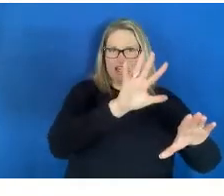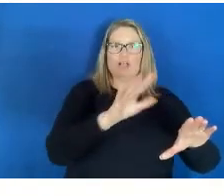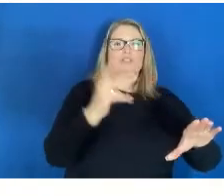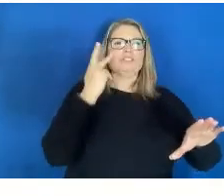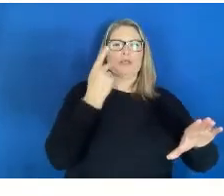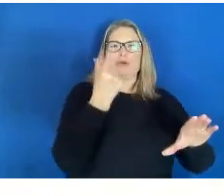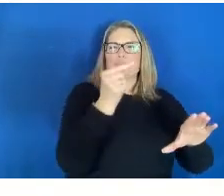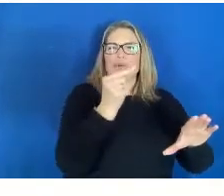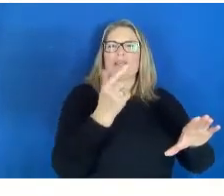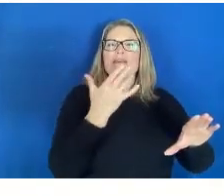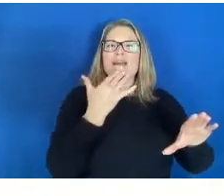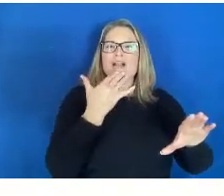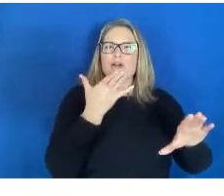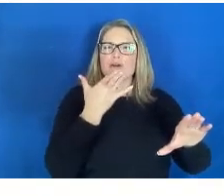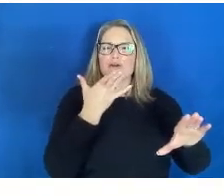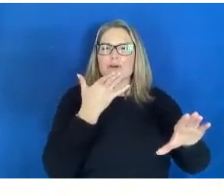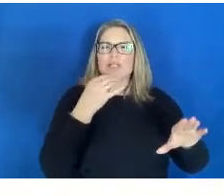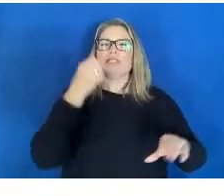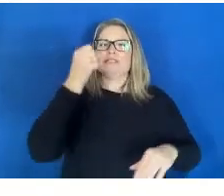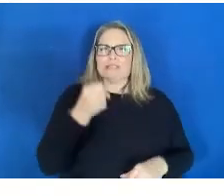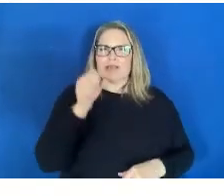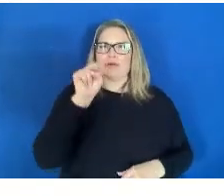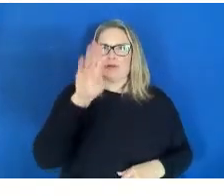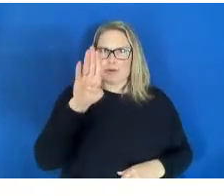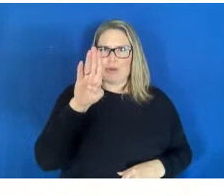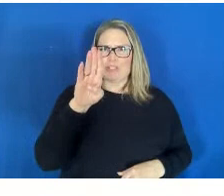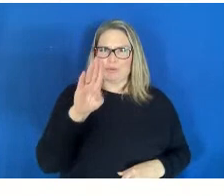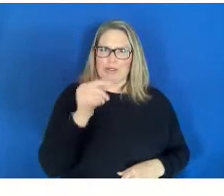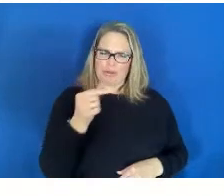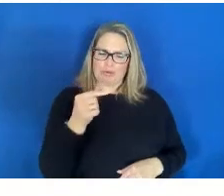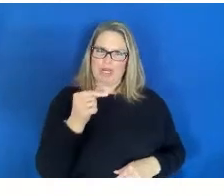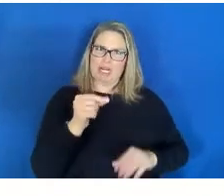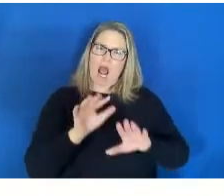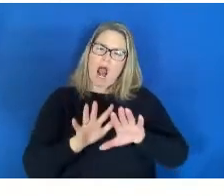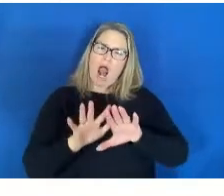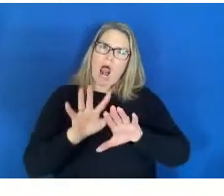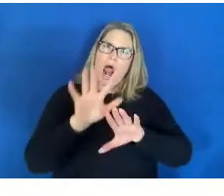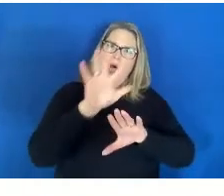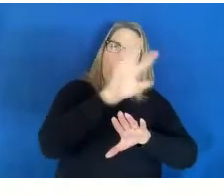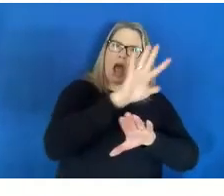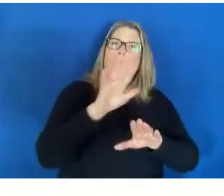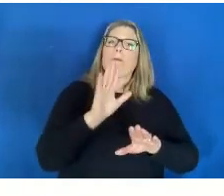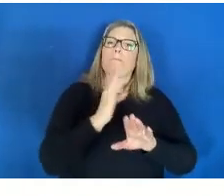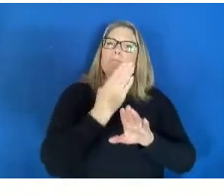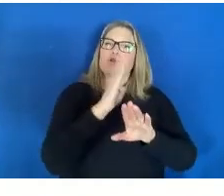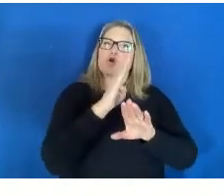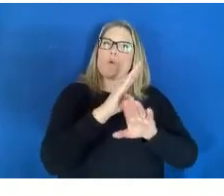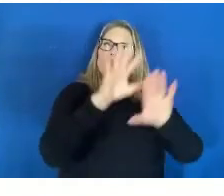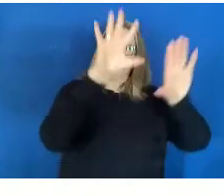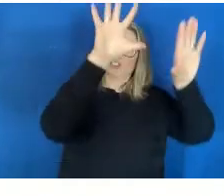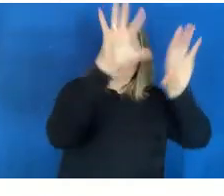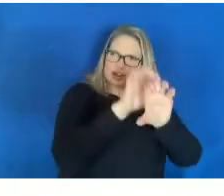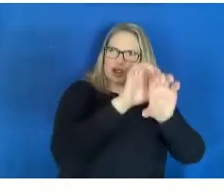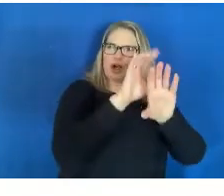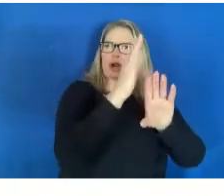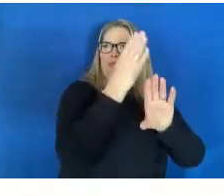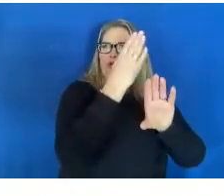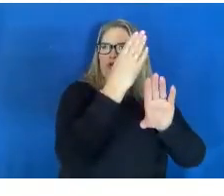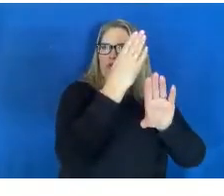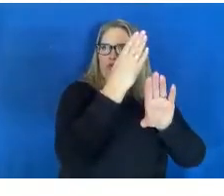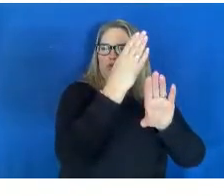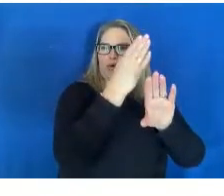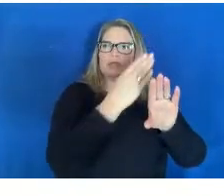color in the southern part of New Brunswick, going up through various shades of blue and up in northwestern New Brunswick, dark